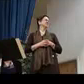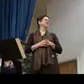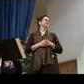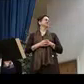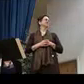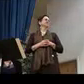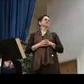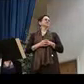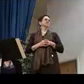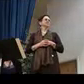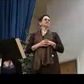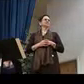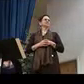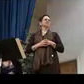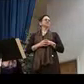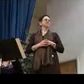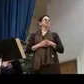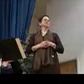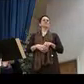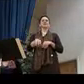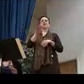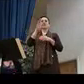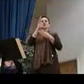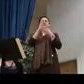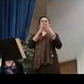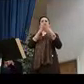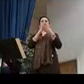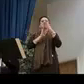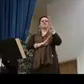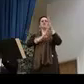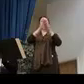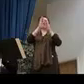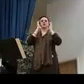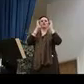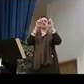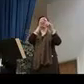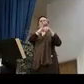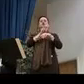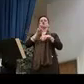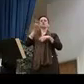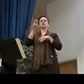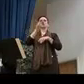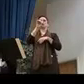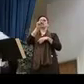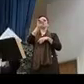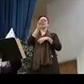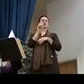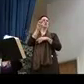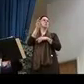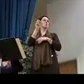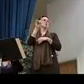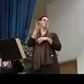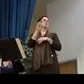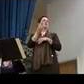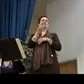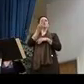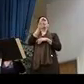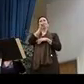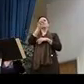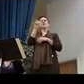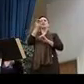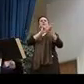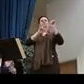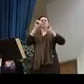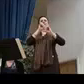Division of Developmental Education and Transfer, Jolena Walden, Associate of Science, General Education, IONS.